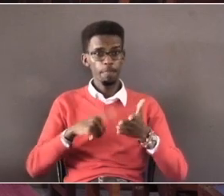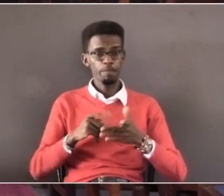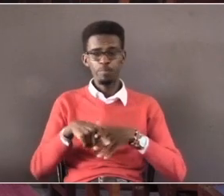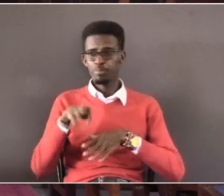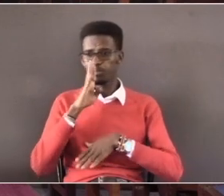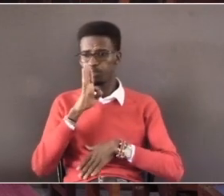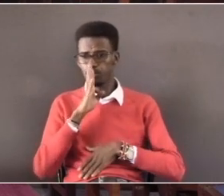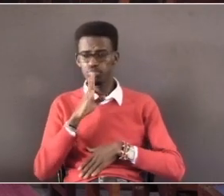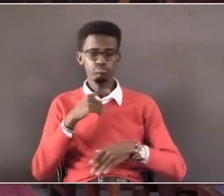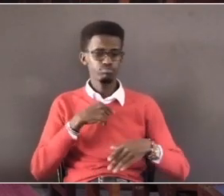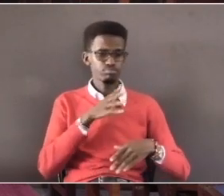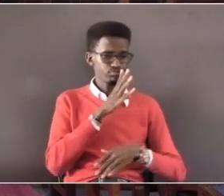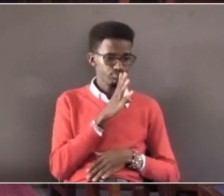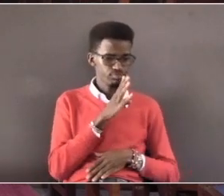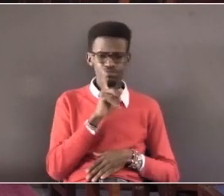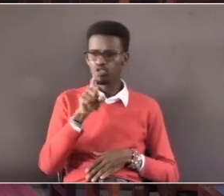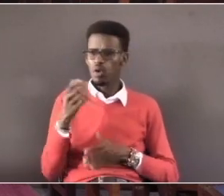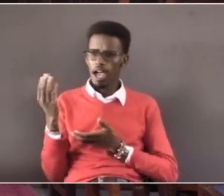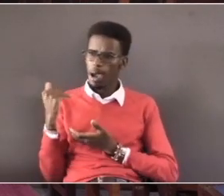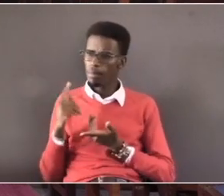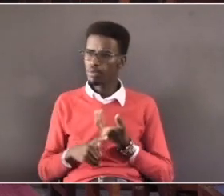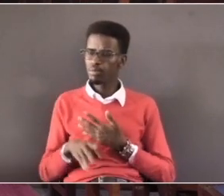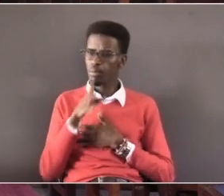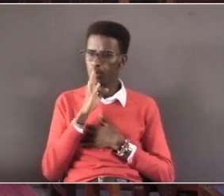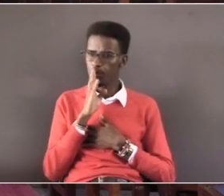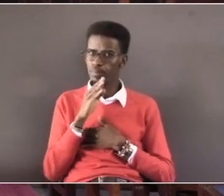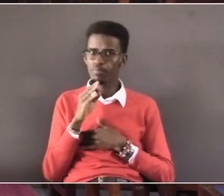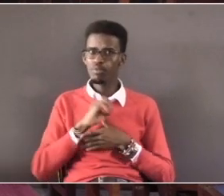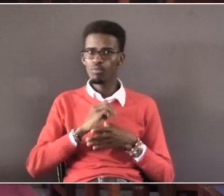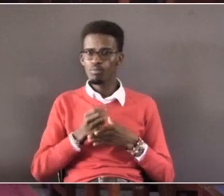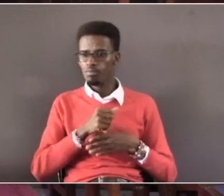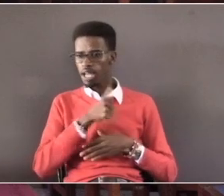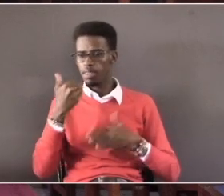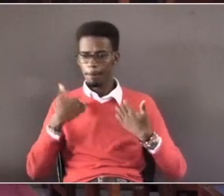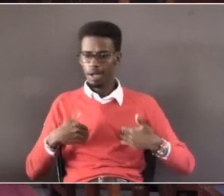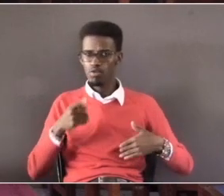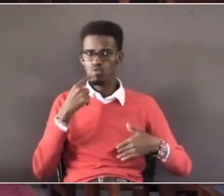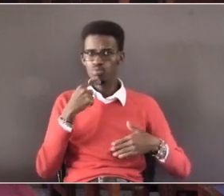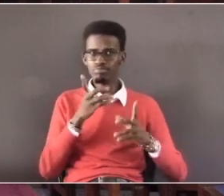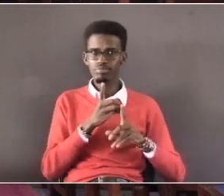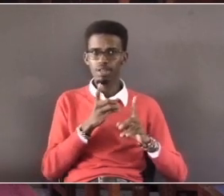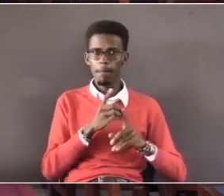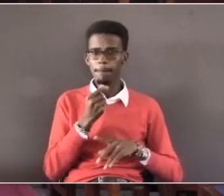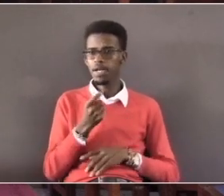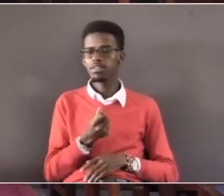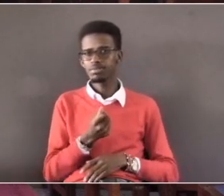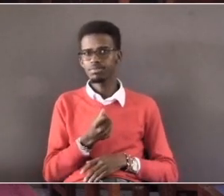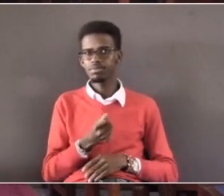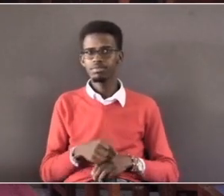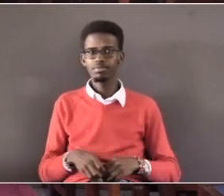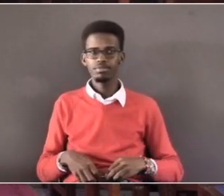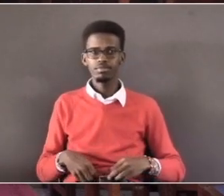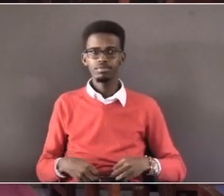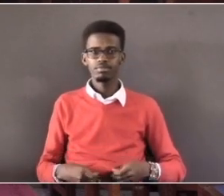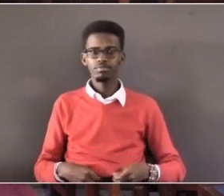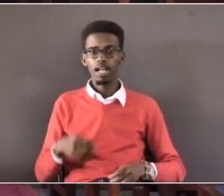money. Are you supposed to lend your significant other, the person you're dating, money?